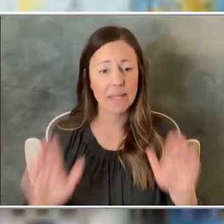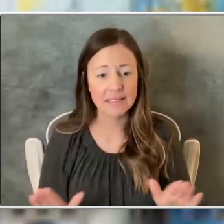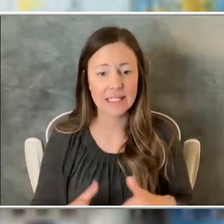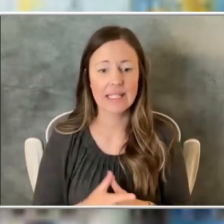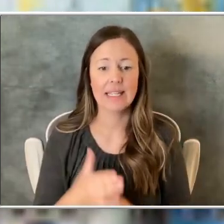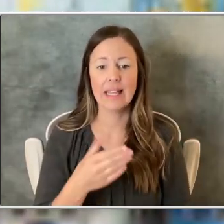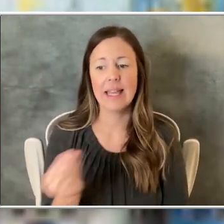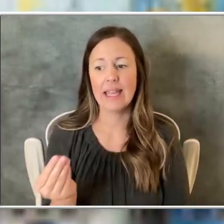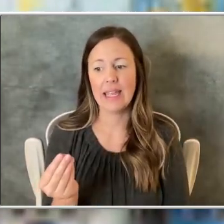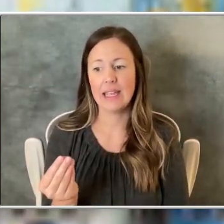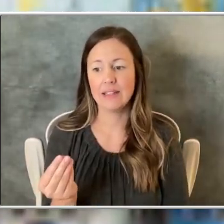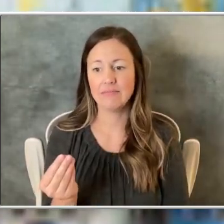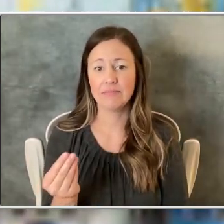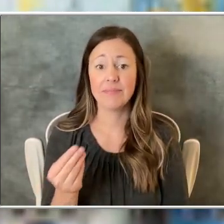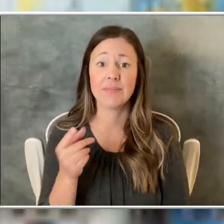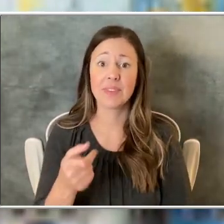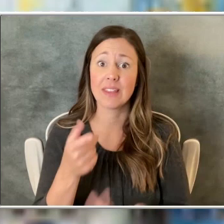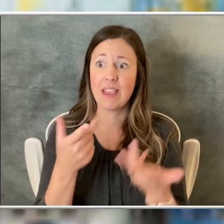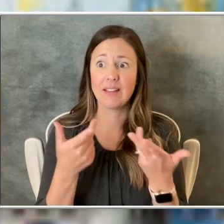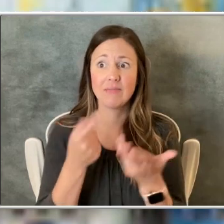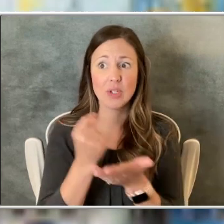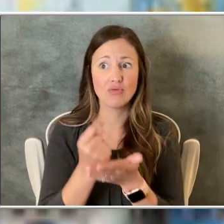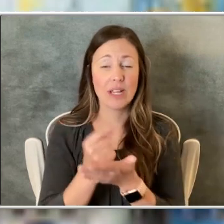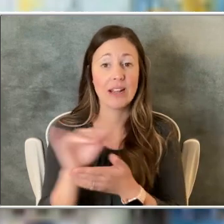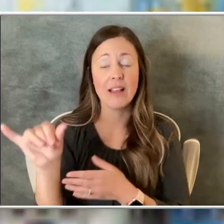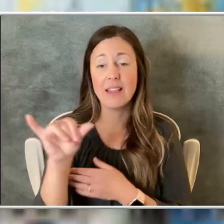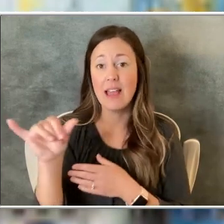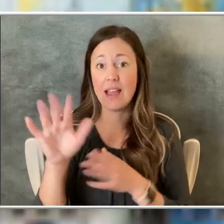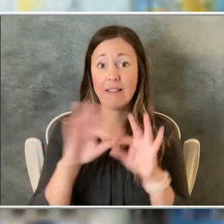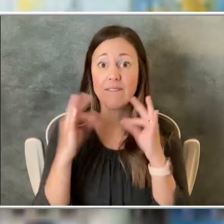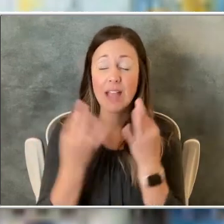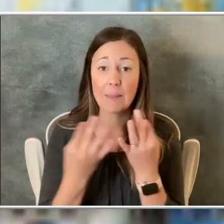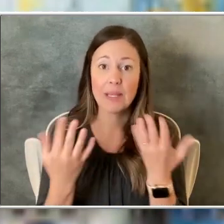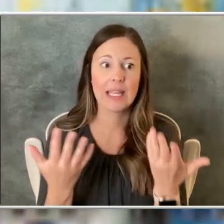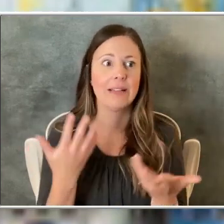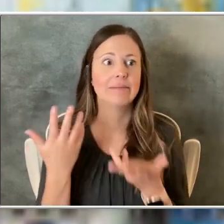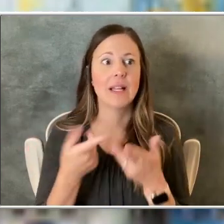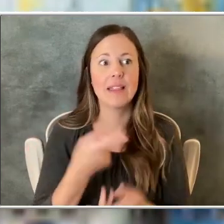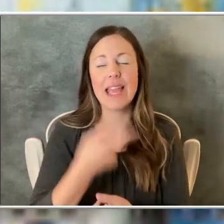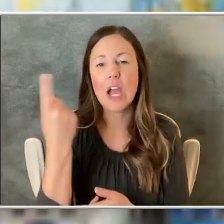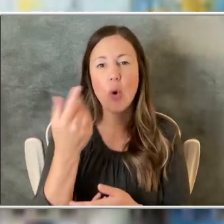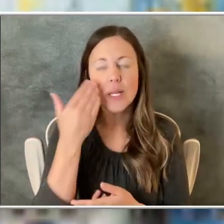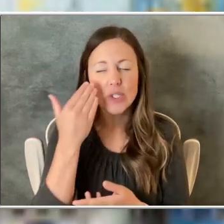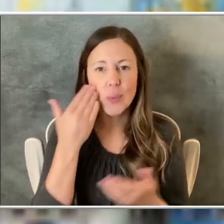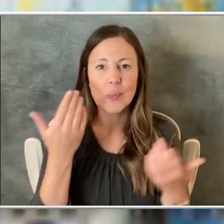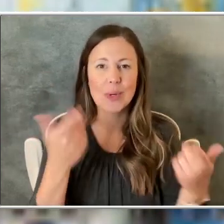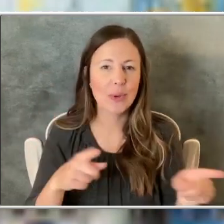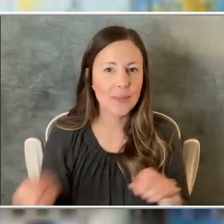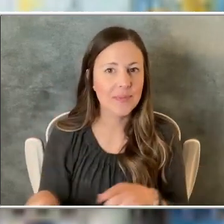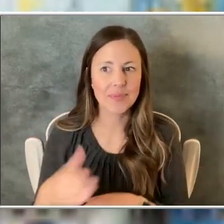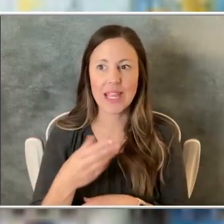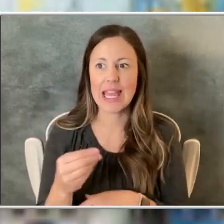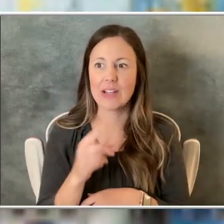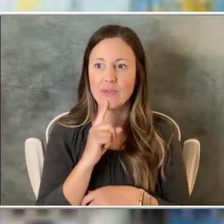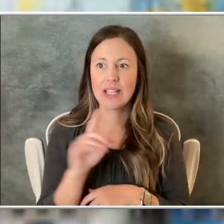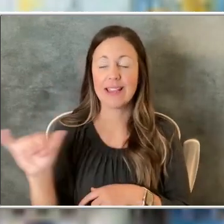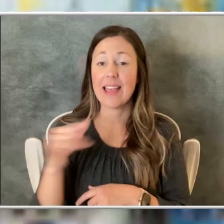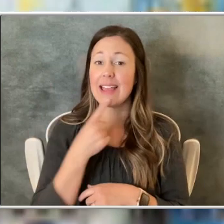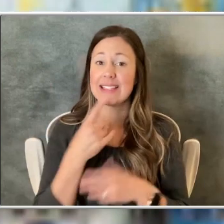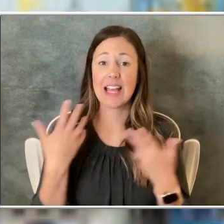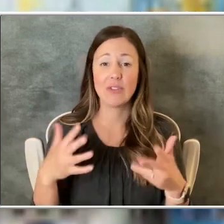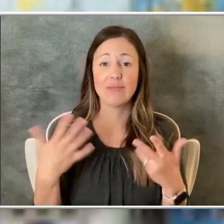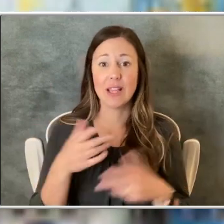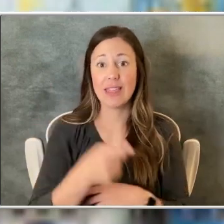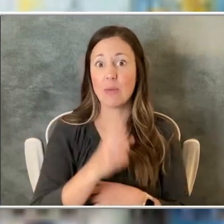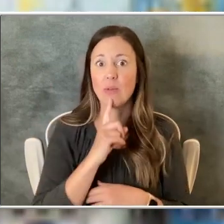and they treated me like family. They always knew my case, and they were very, like I said earlier, urgent